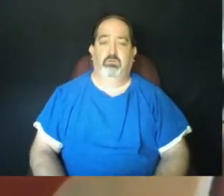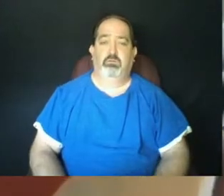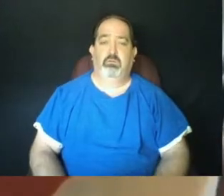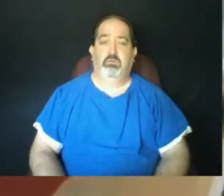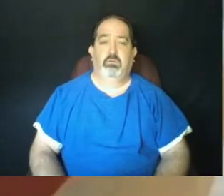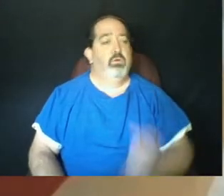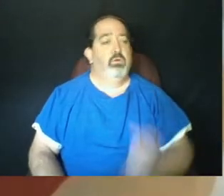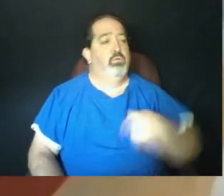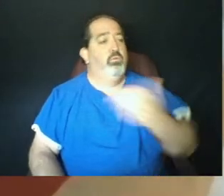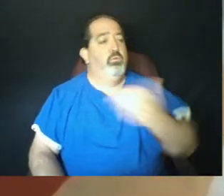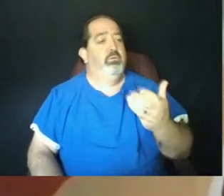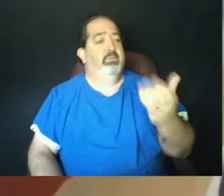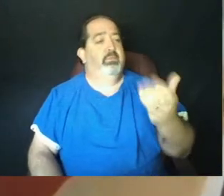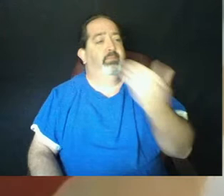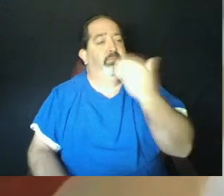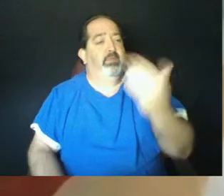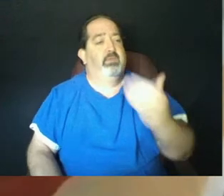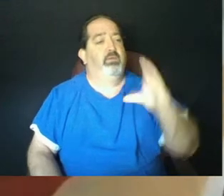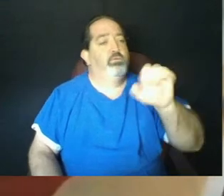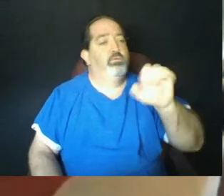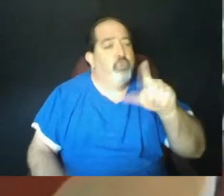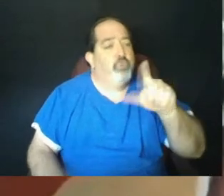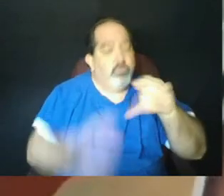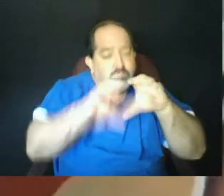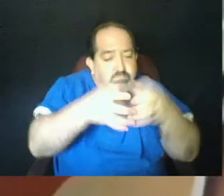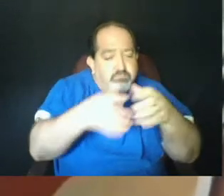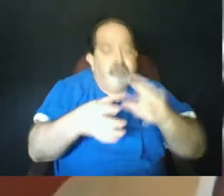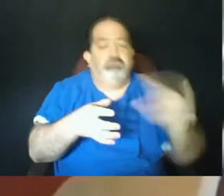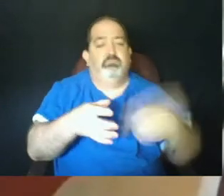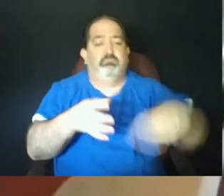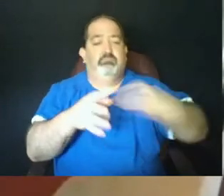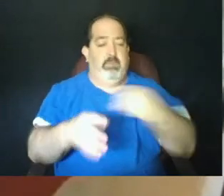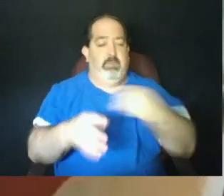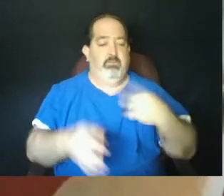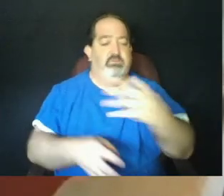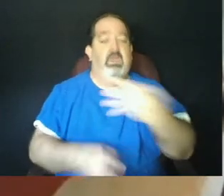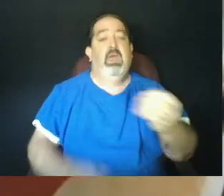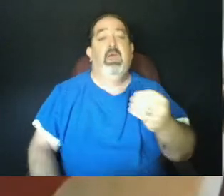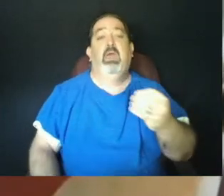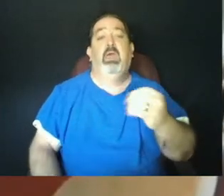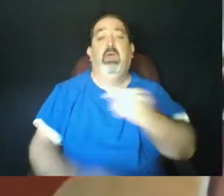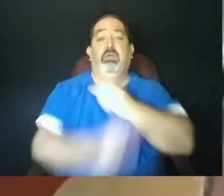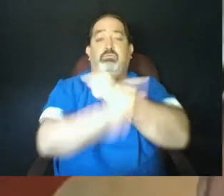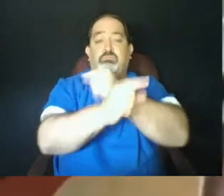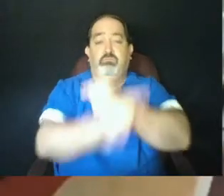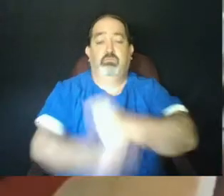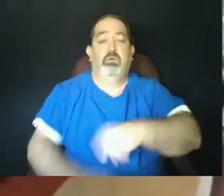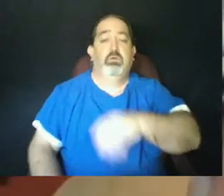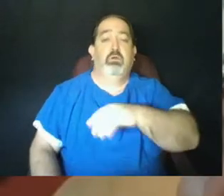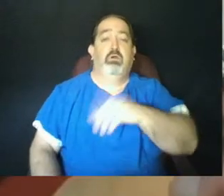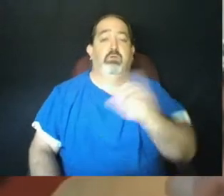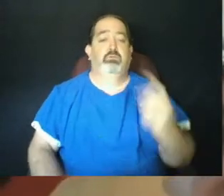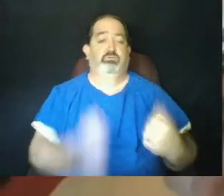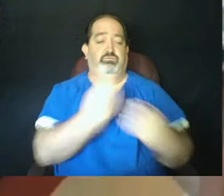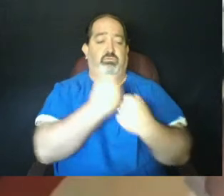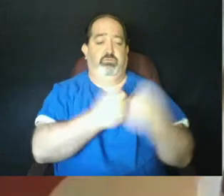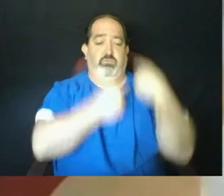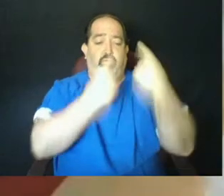We want to thank our court and guard for all of the support they have given to us throughout our time on the thrones. It is